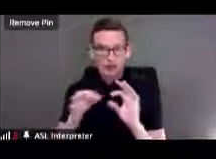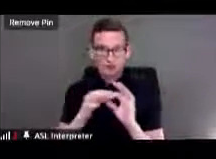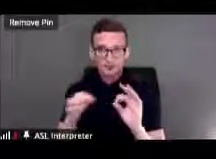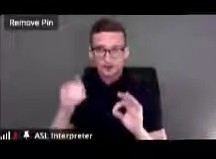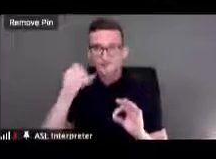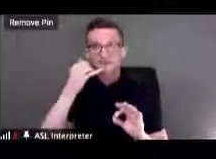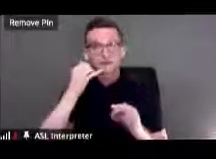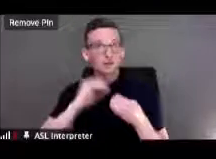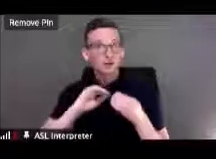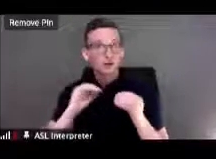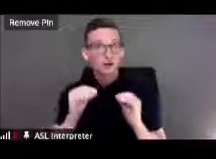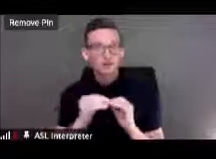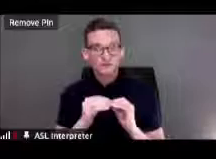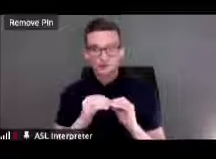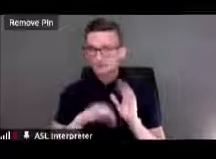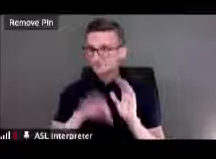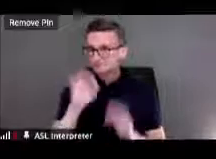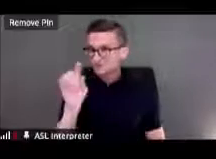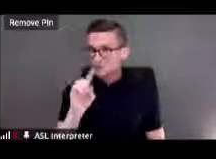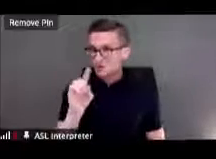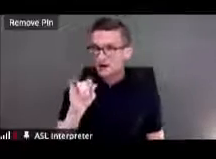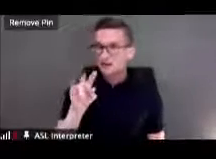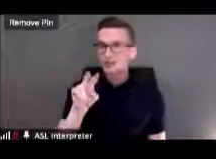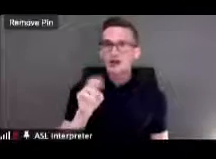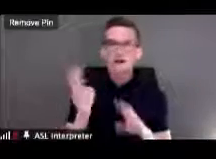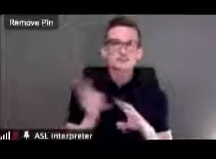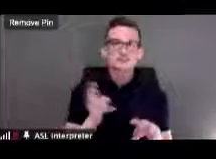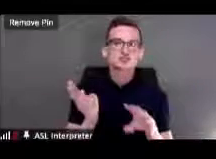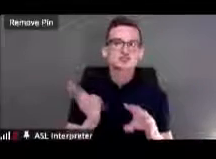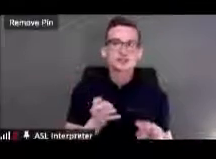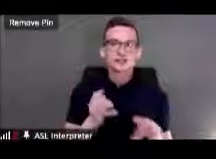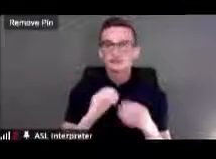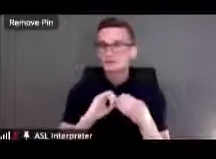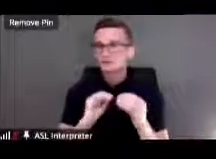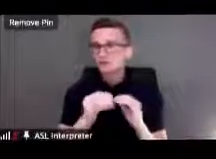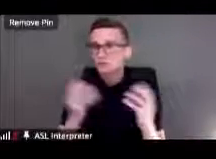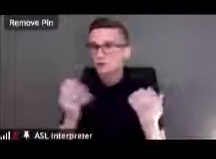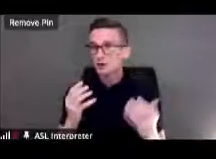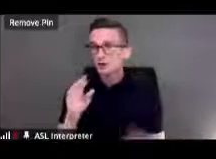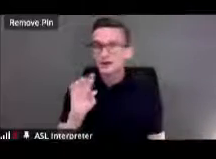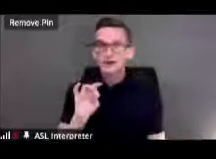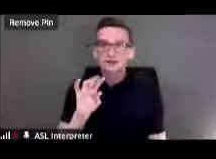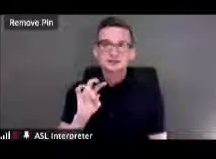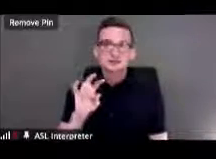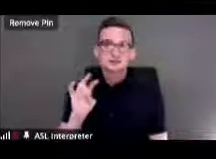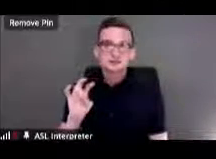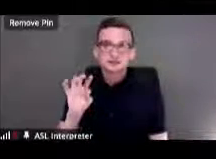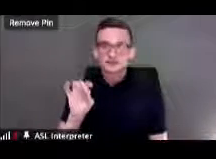telephone number provided on the live stream feed. It is 877-829-9227.